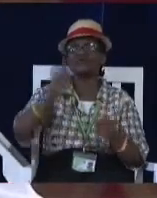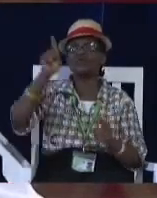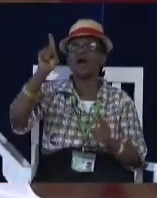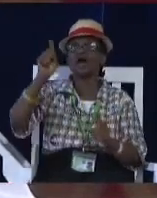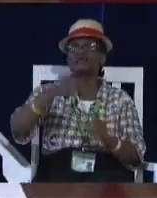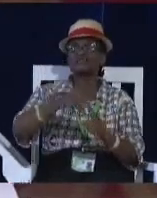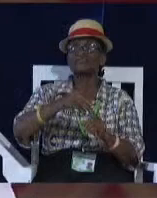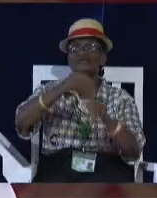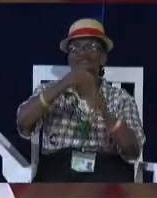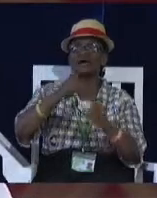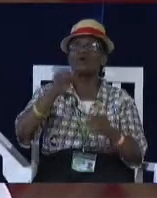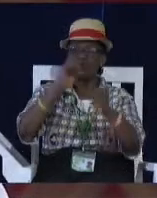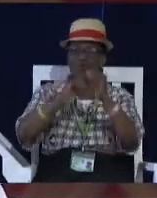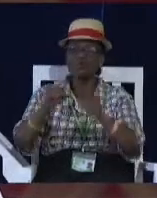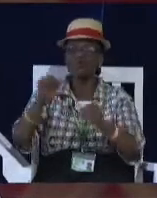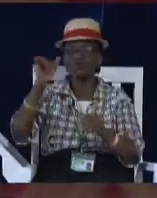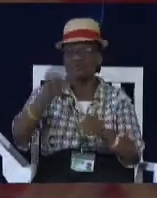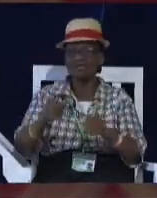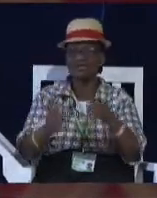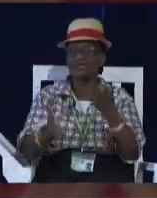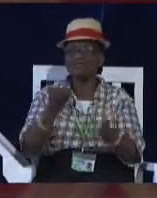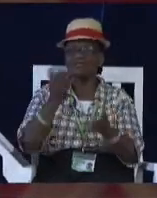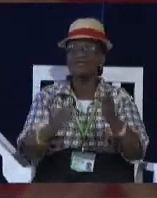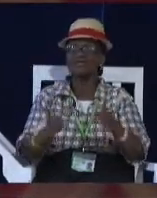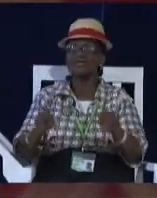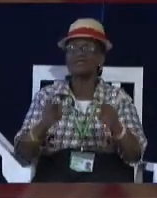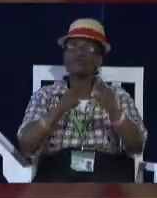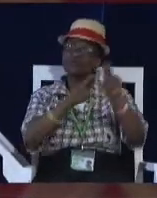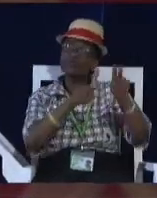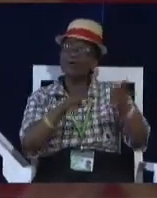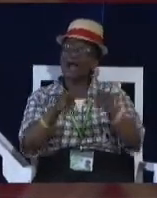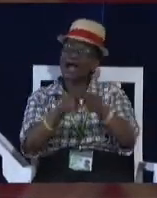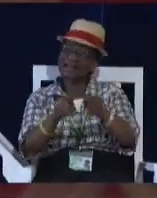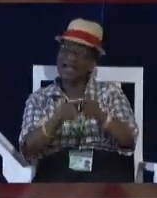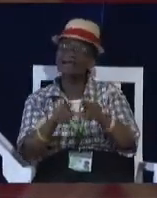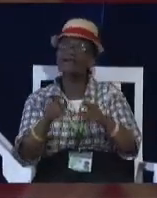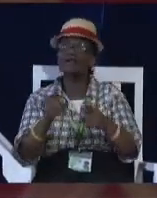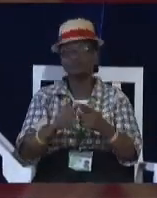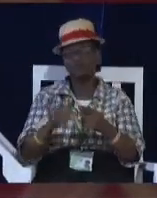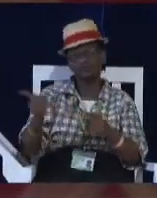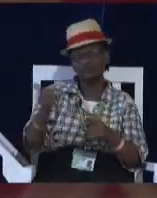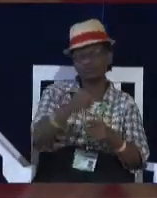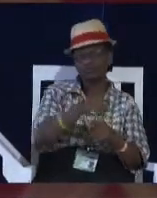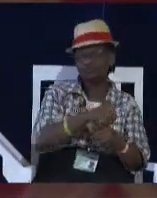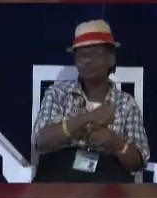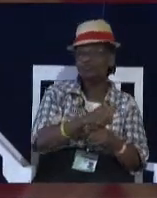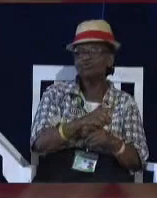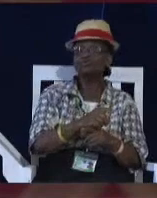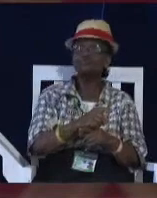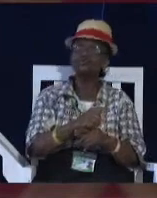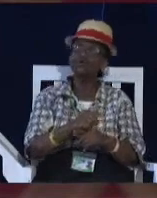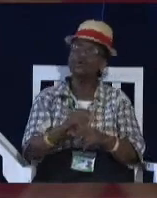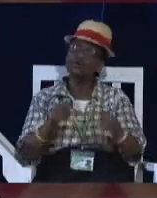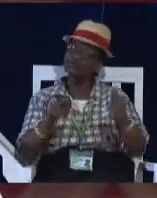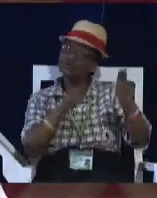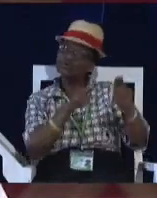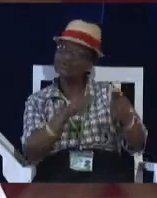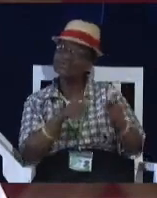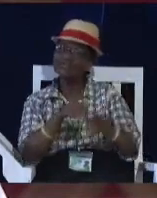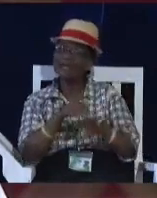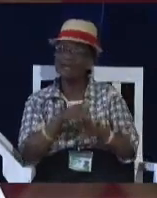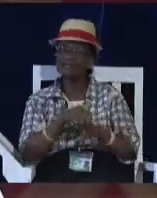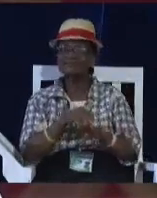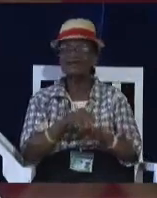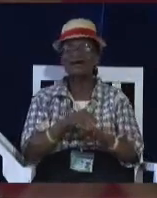Oh, they may look alike to you looking at identical twins, but check their